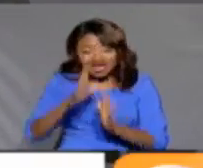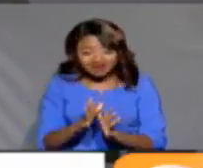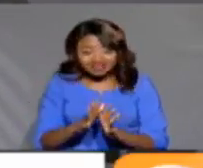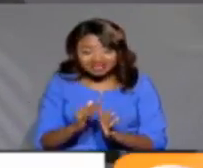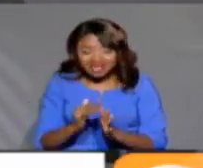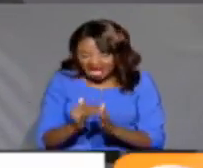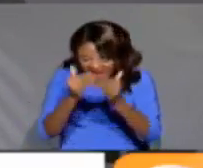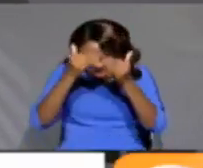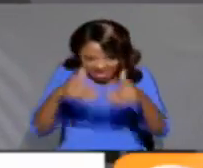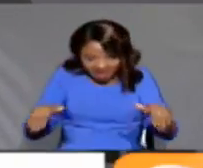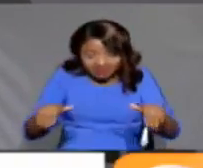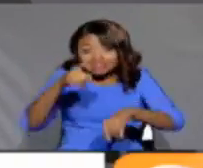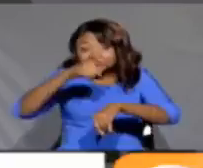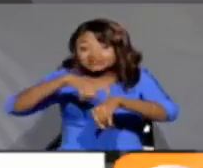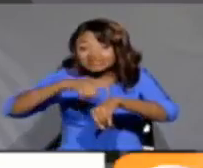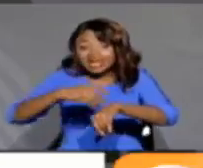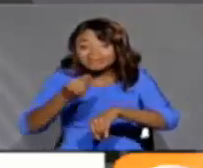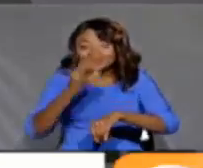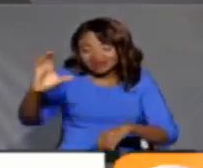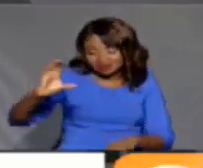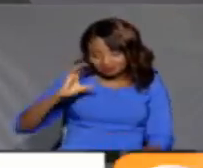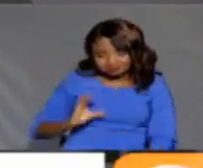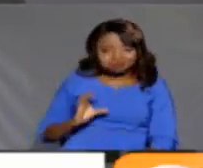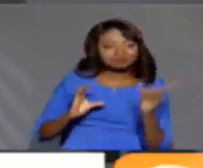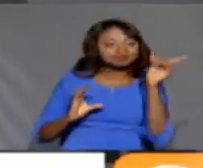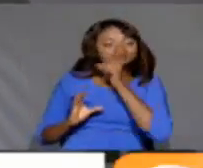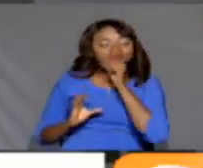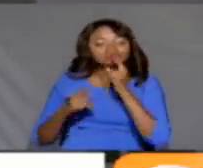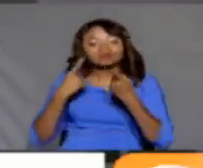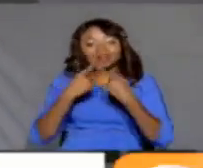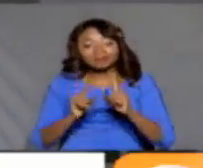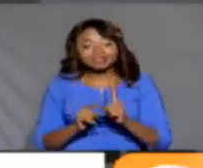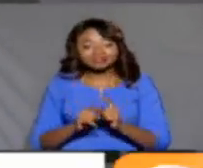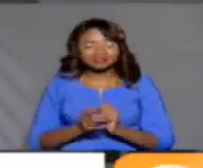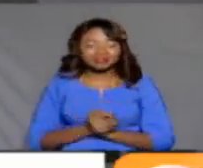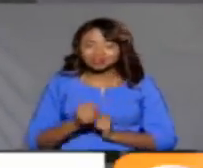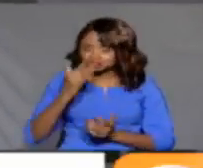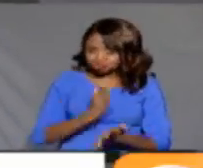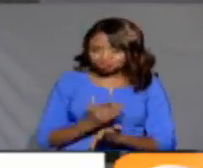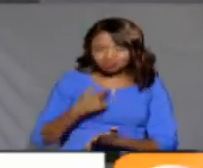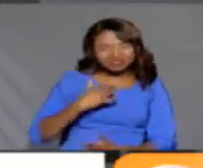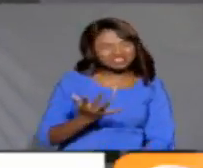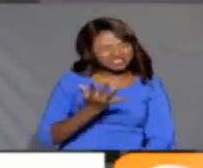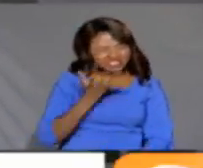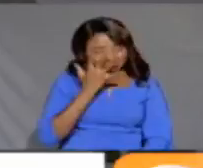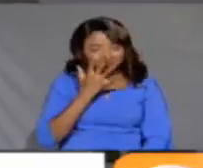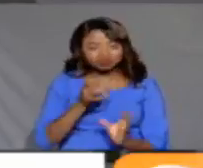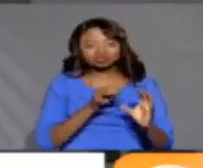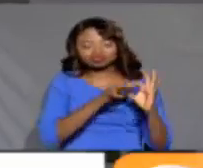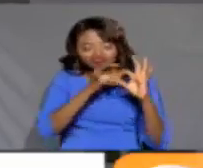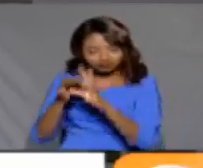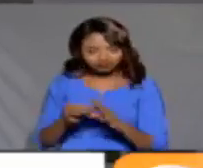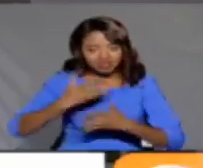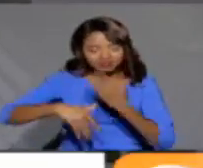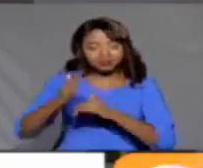accounts. End of quote. His Kitui counterpart Enoch Wambua had this to say, I'm ashamed to be associated with the governors of Kitui, Machakos